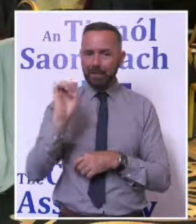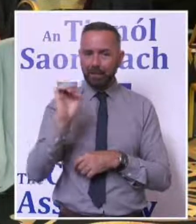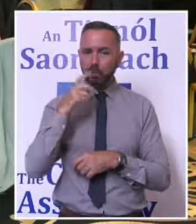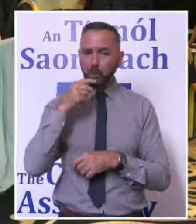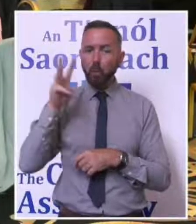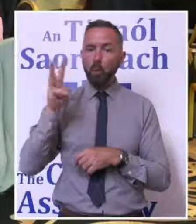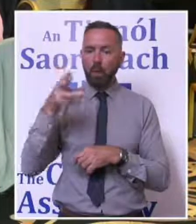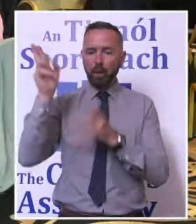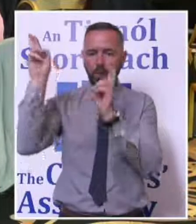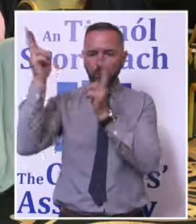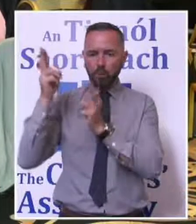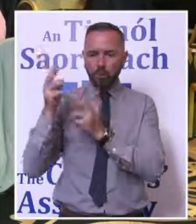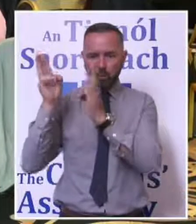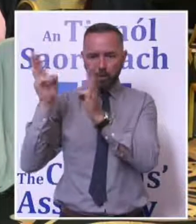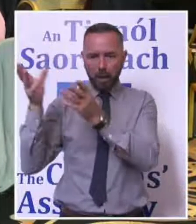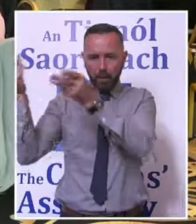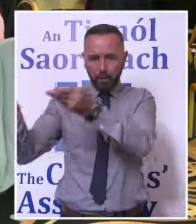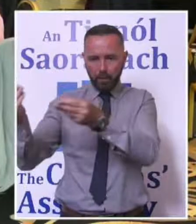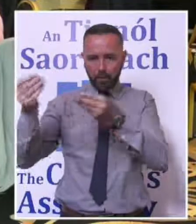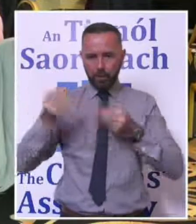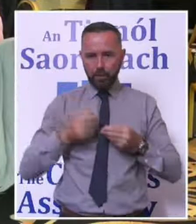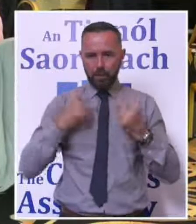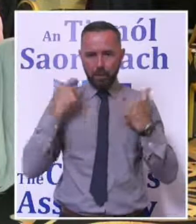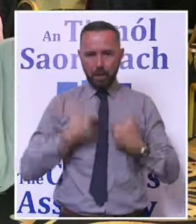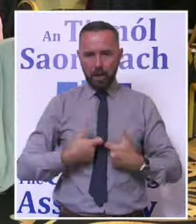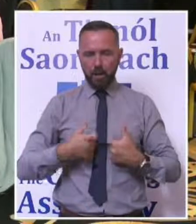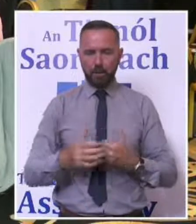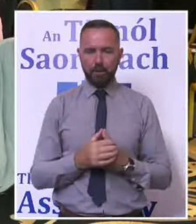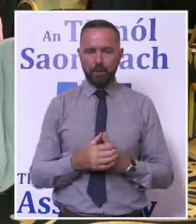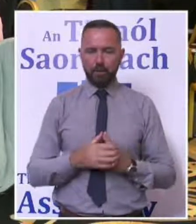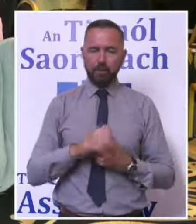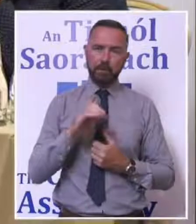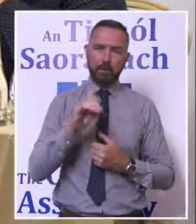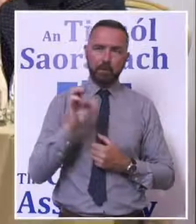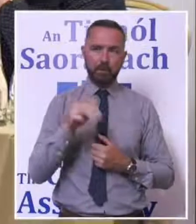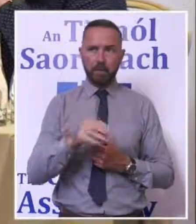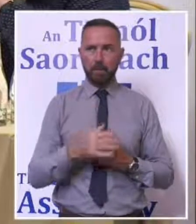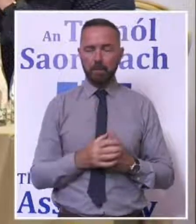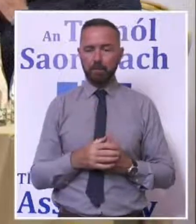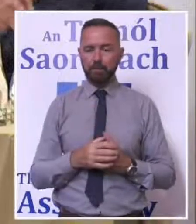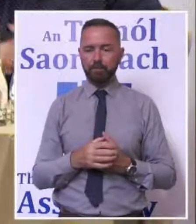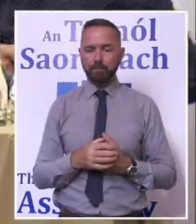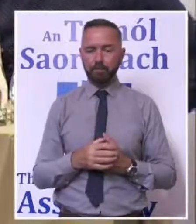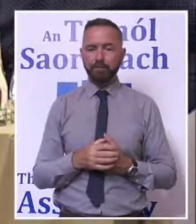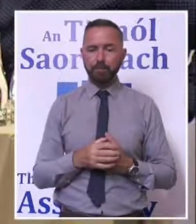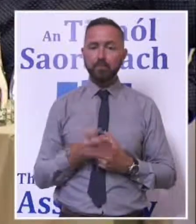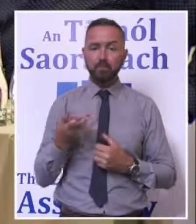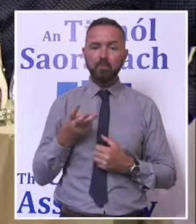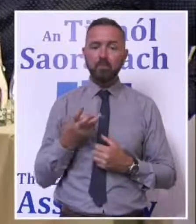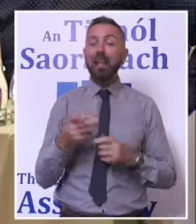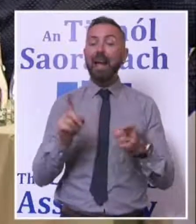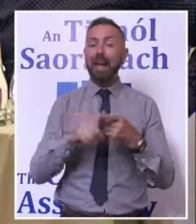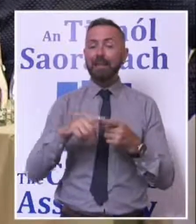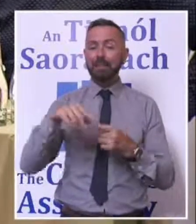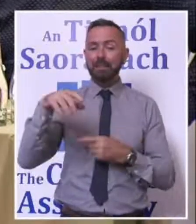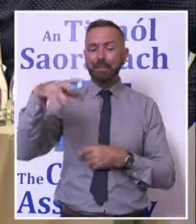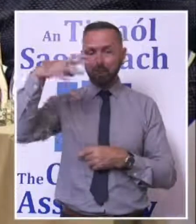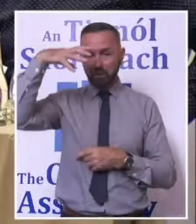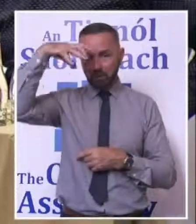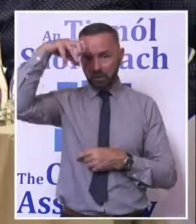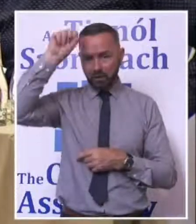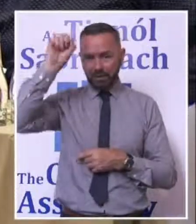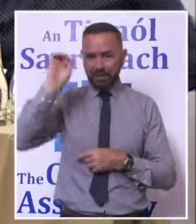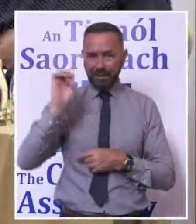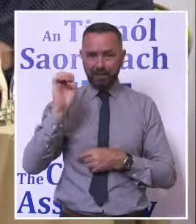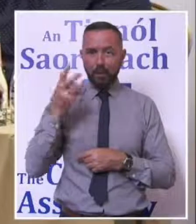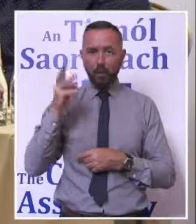diminished powers, as far as we know, when the Limerick thing plays out. That he would have a different title from CEO, and there's a